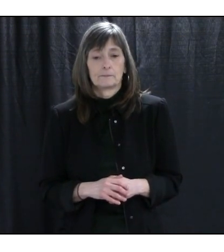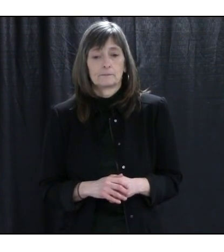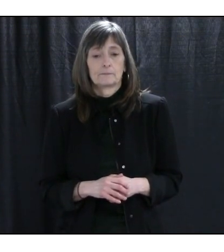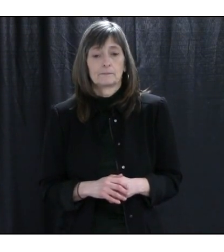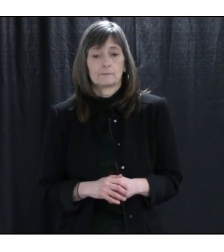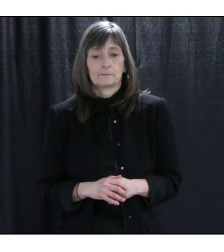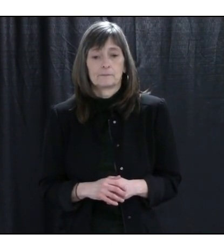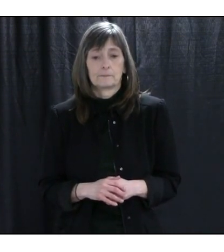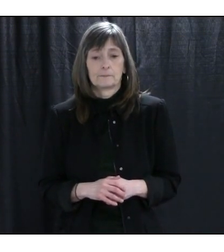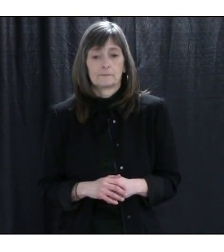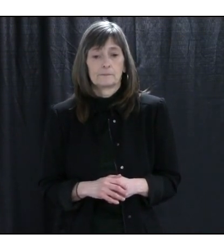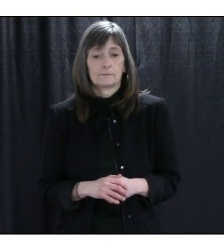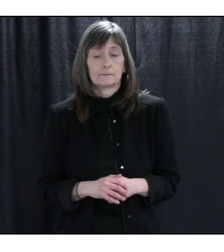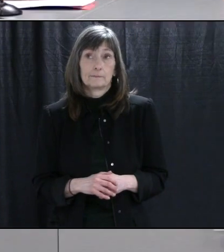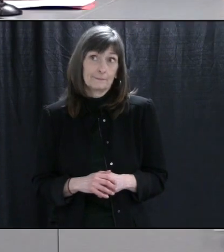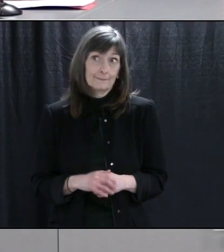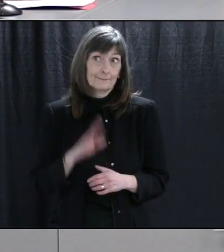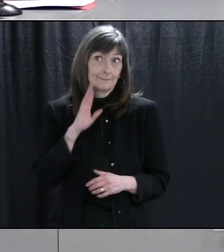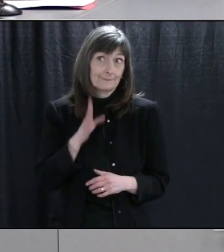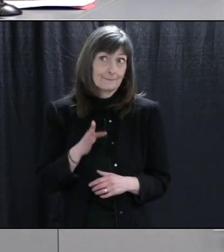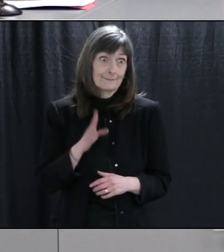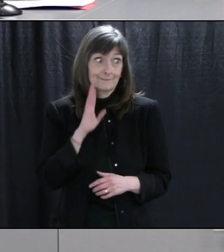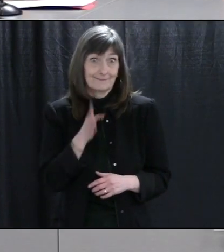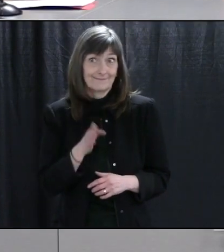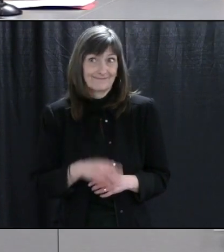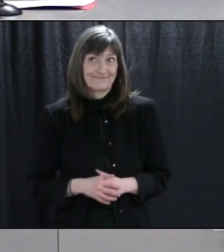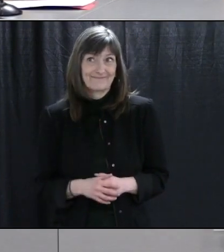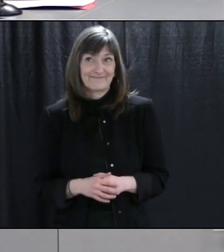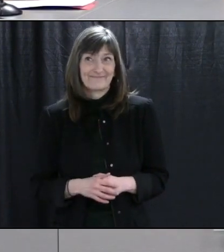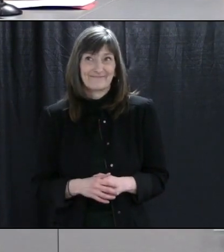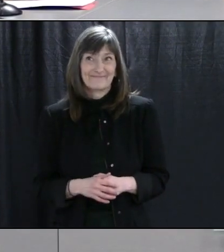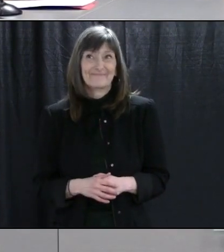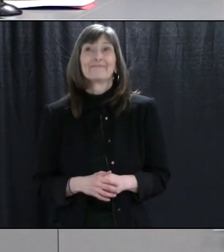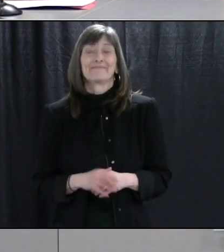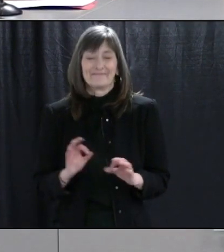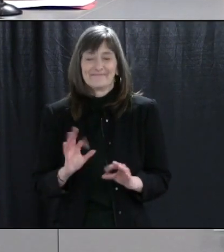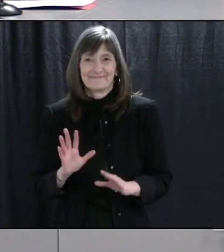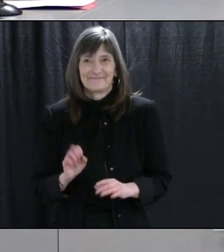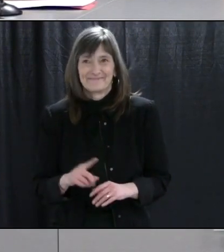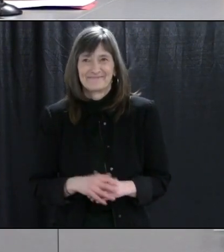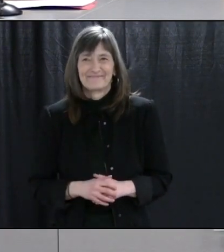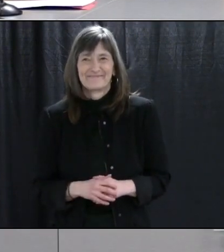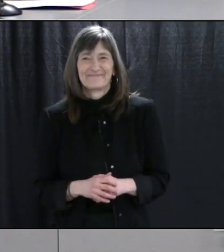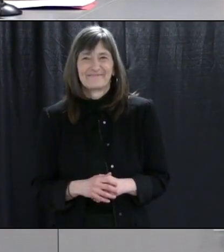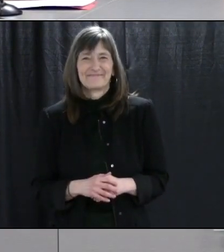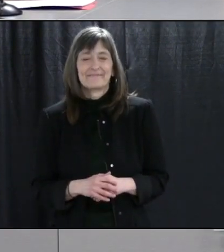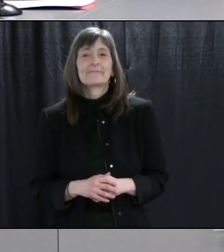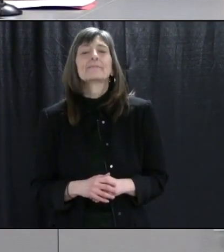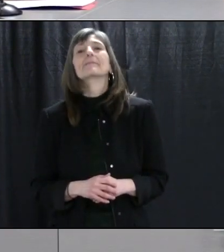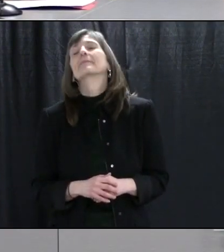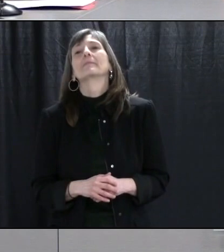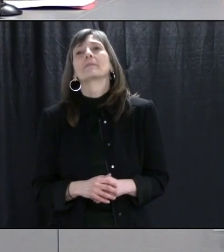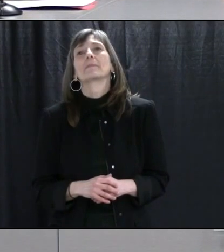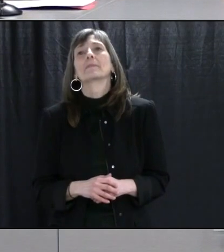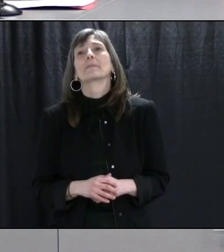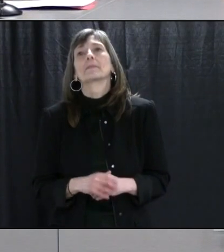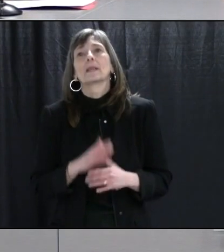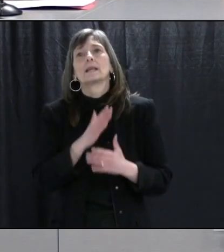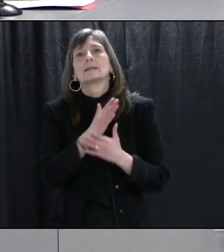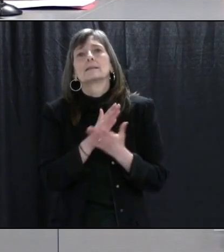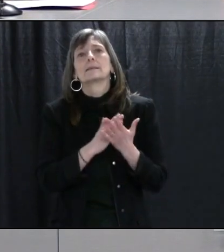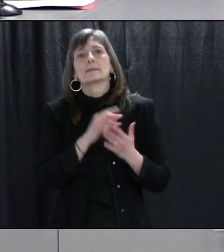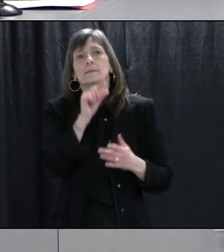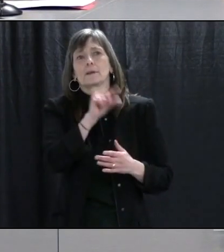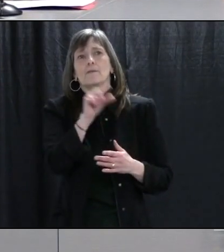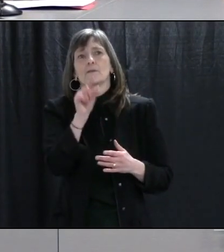Hello? Hi. Hello? Oh, perfect. This question is for the Premier. Some government projects